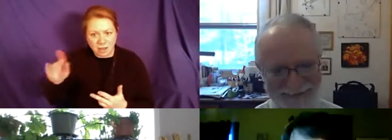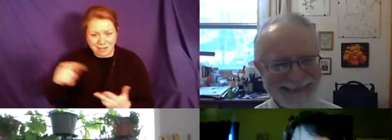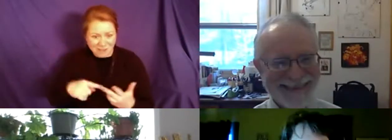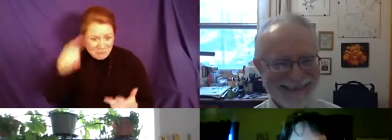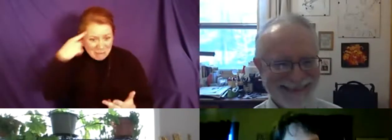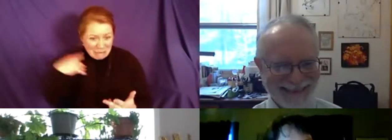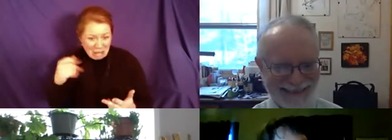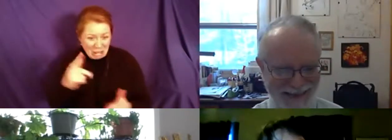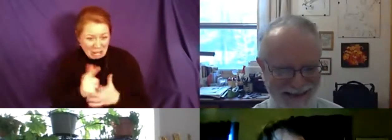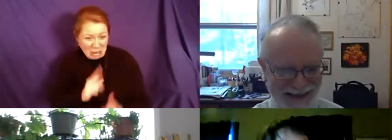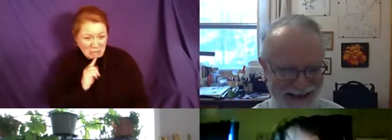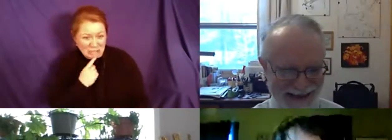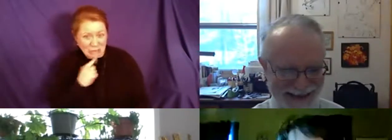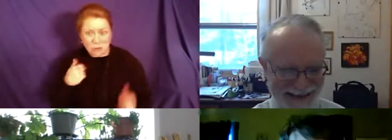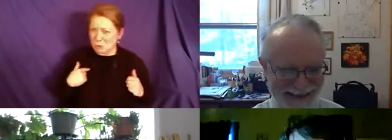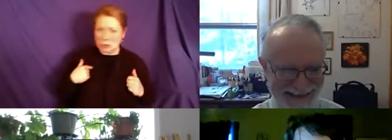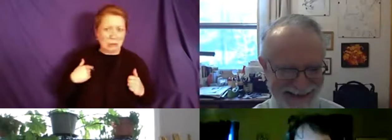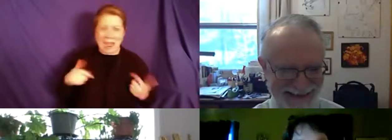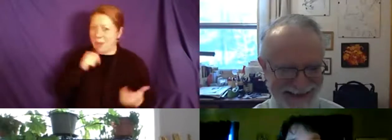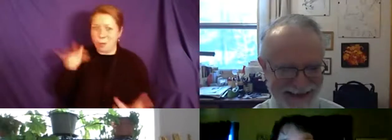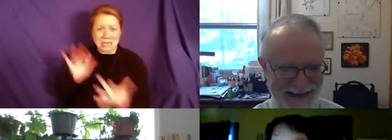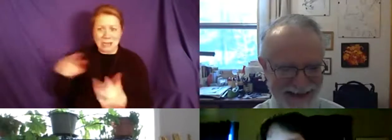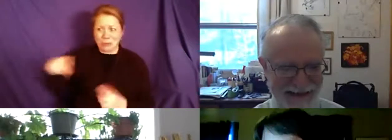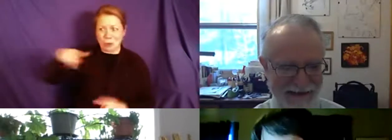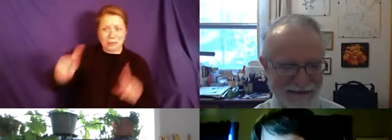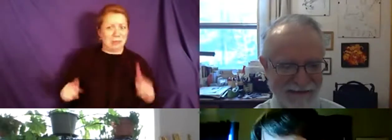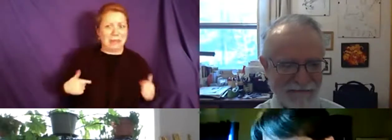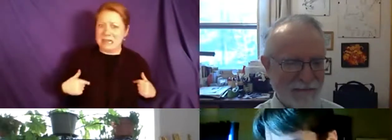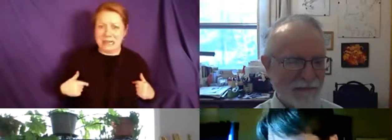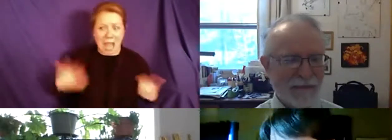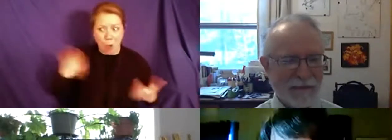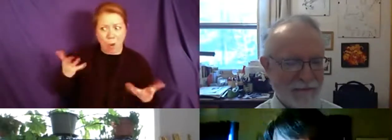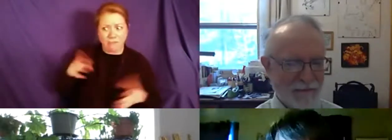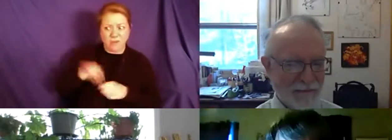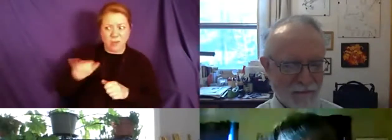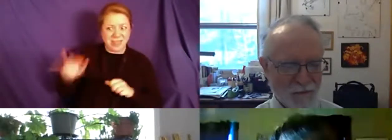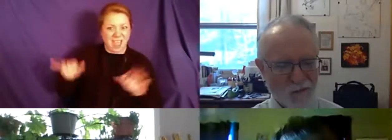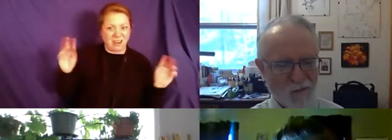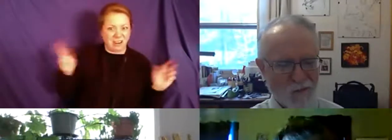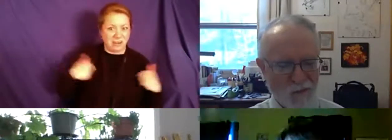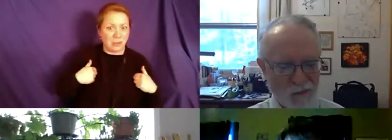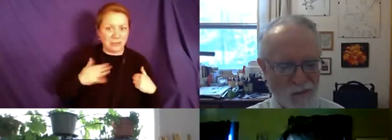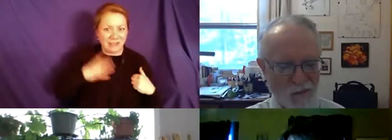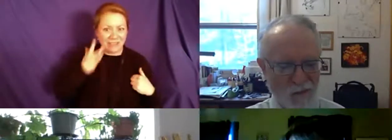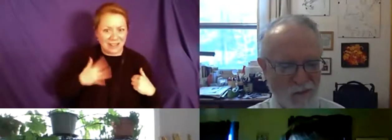be kidding. I wouldn't go near those people. Wouldn't want to be involved in that.